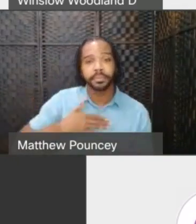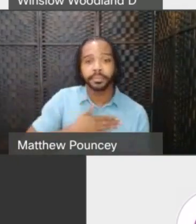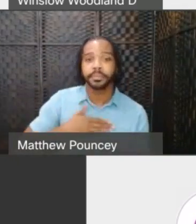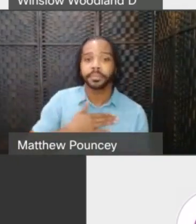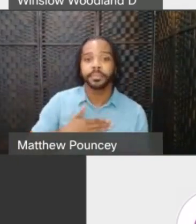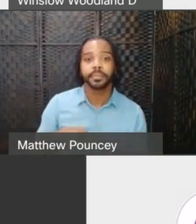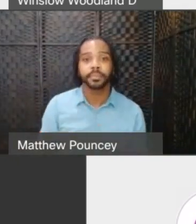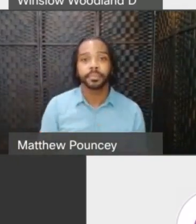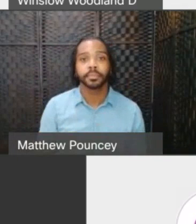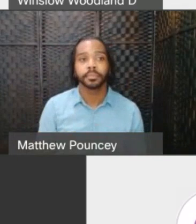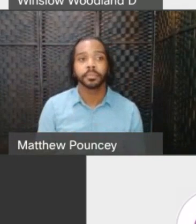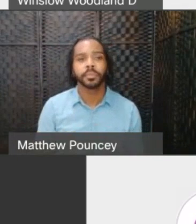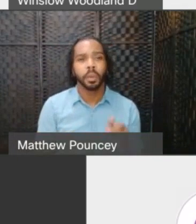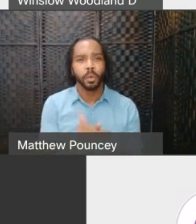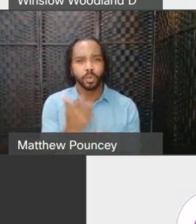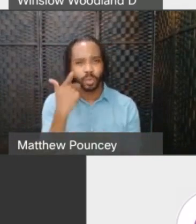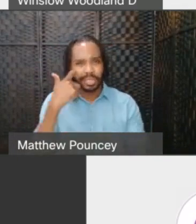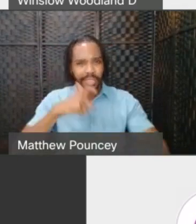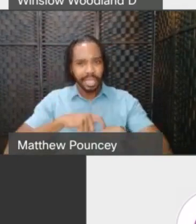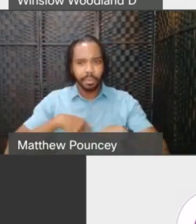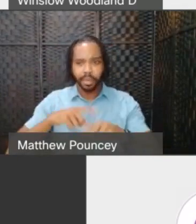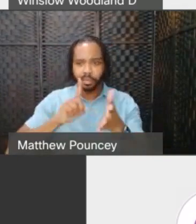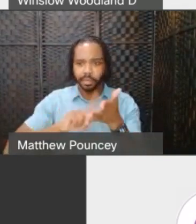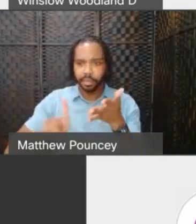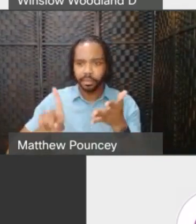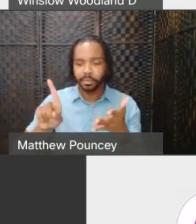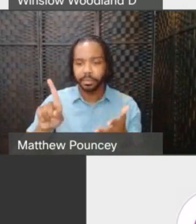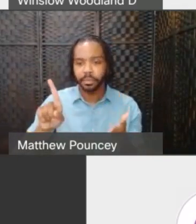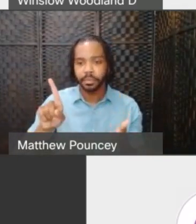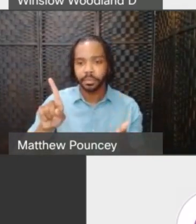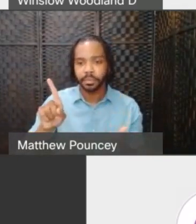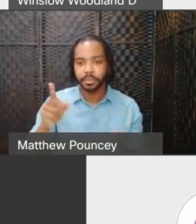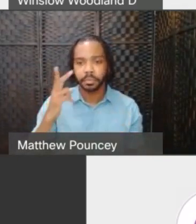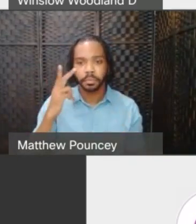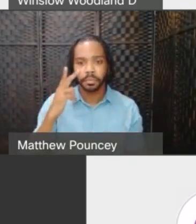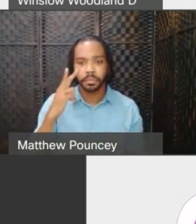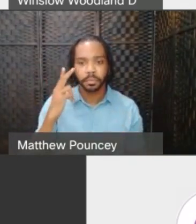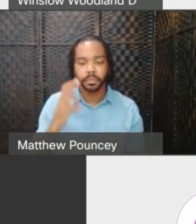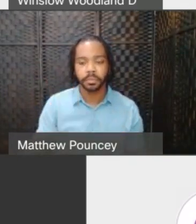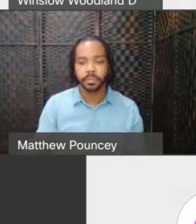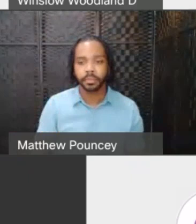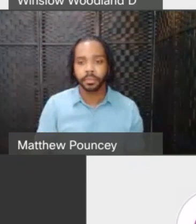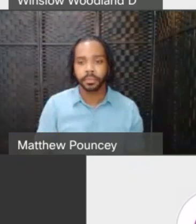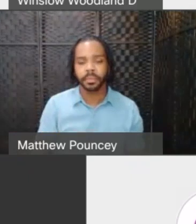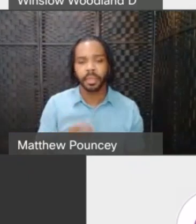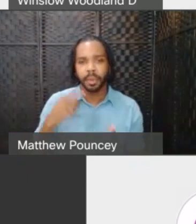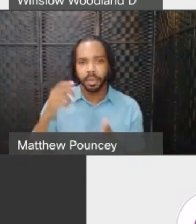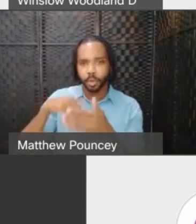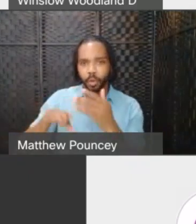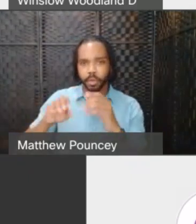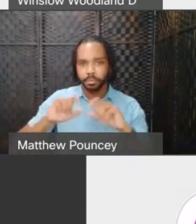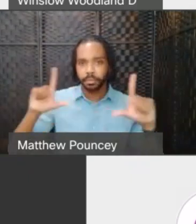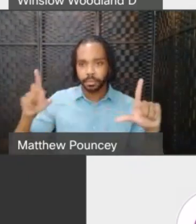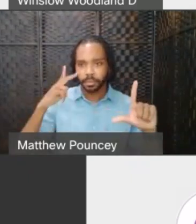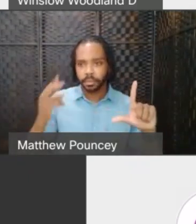The last time I looked, we were at about 50, let's see if I can go into it. We were at